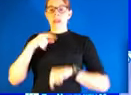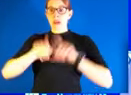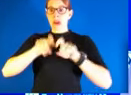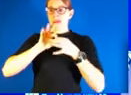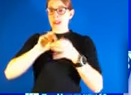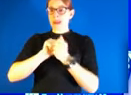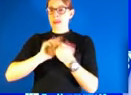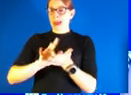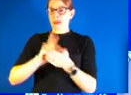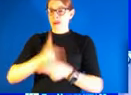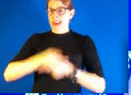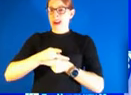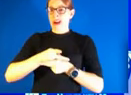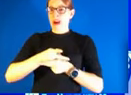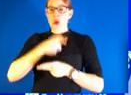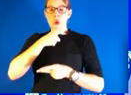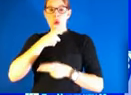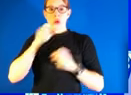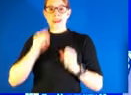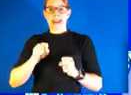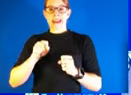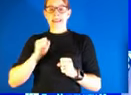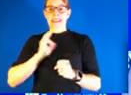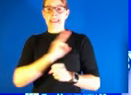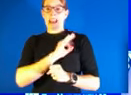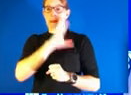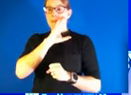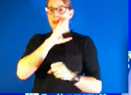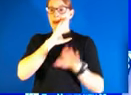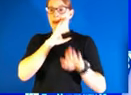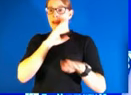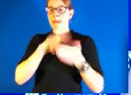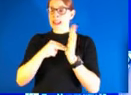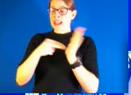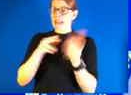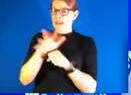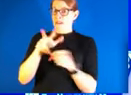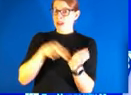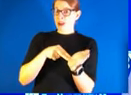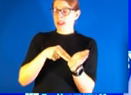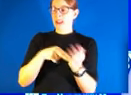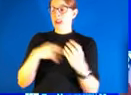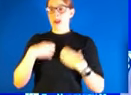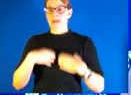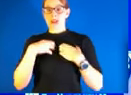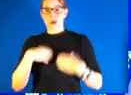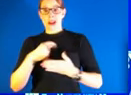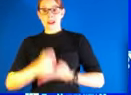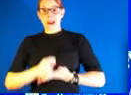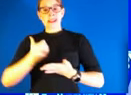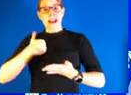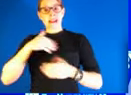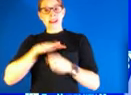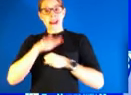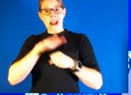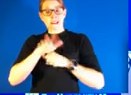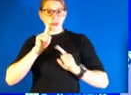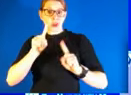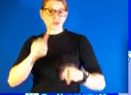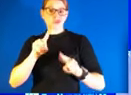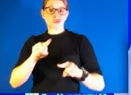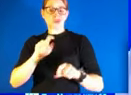care. Who can staff the beds? Do we have the nurses, the respiratory therapists to be in working so they can give that direct care